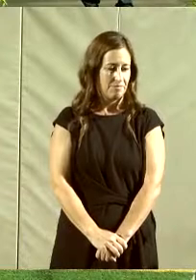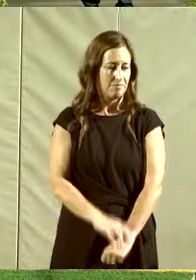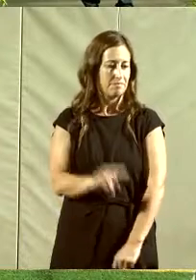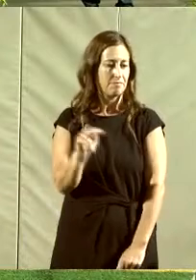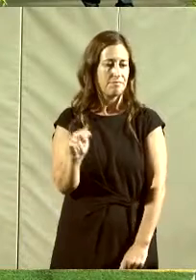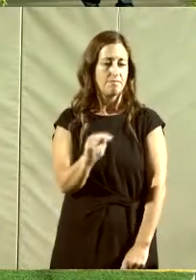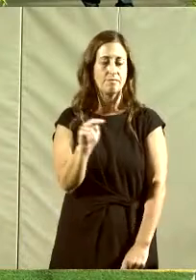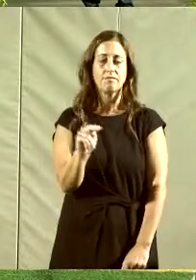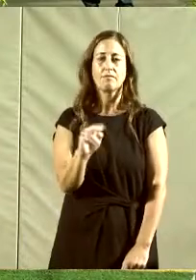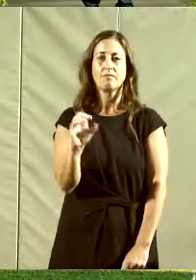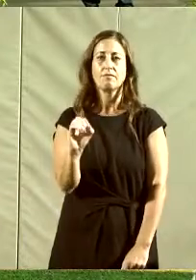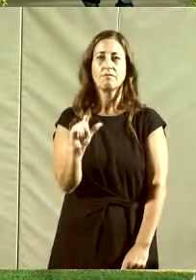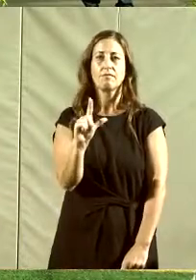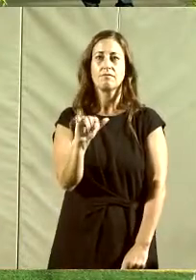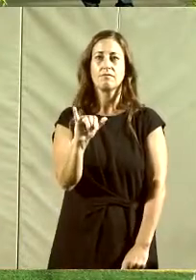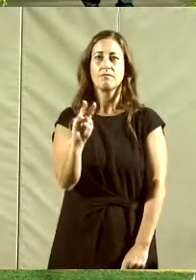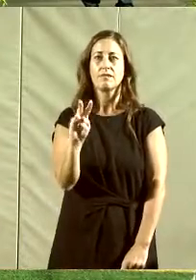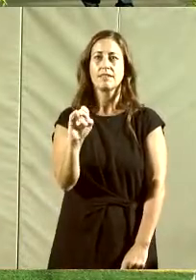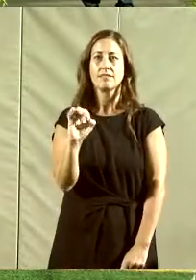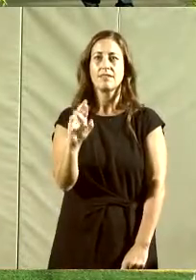Noah Nelena Olivier.